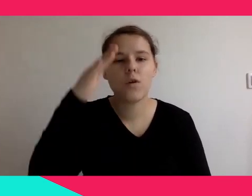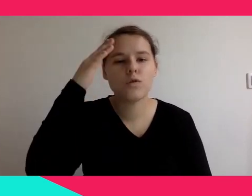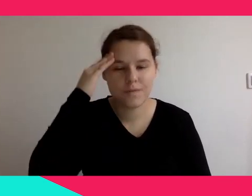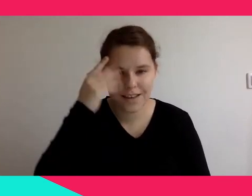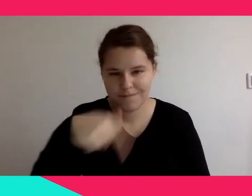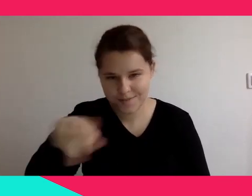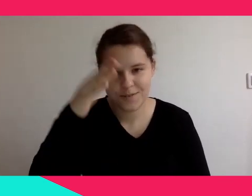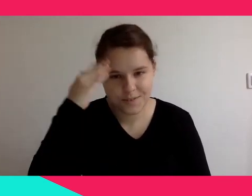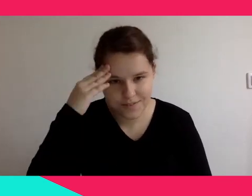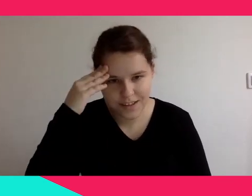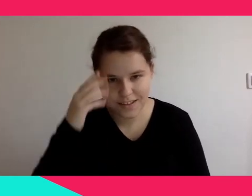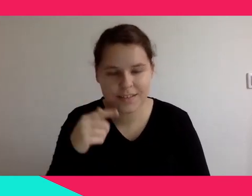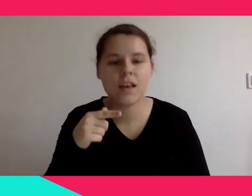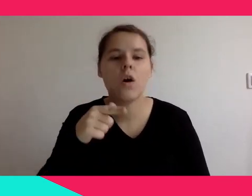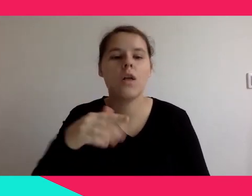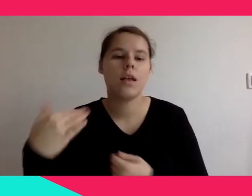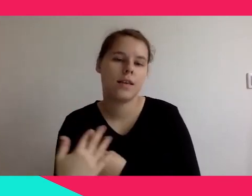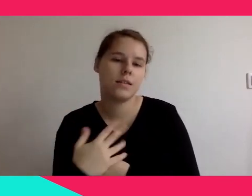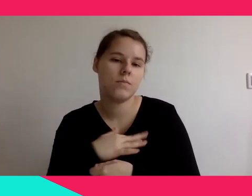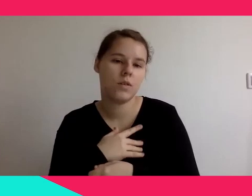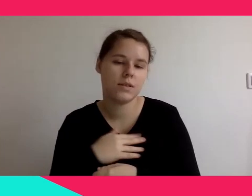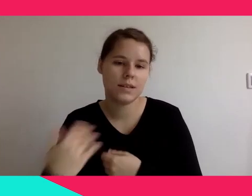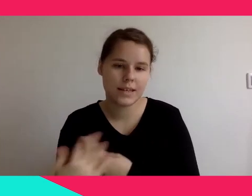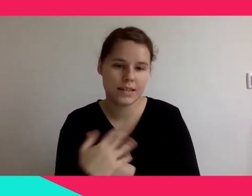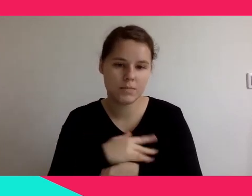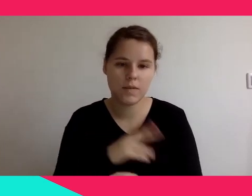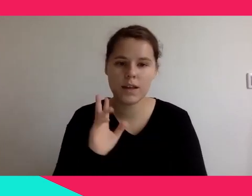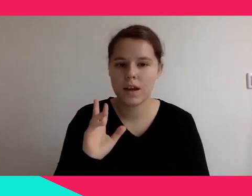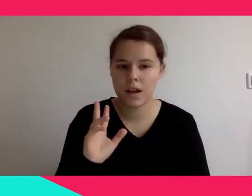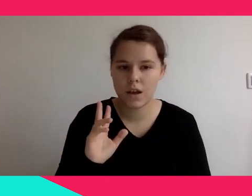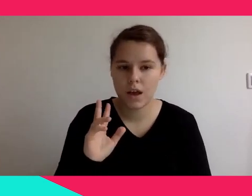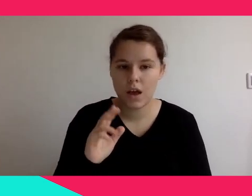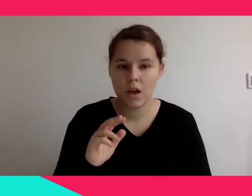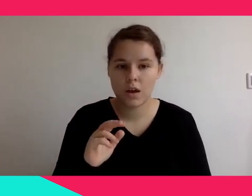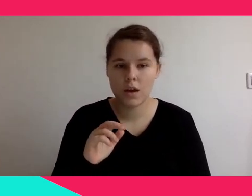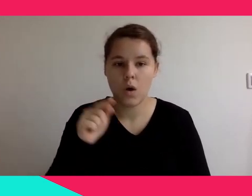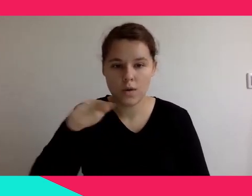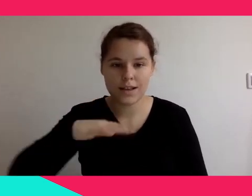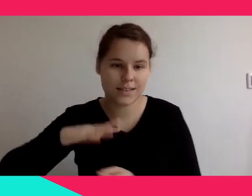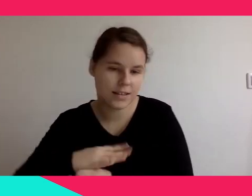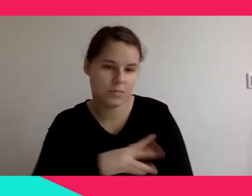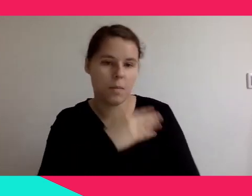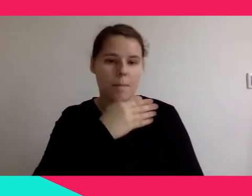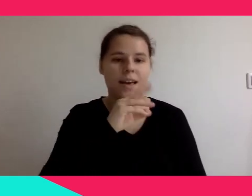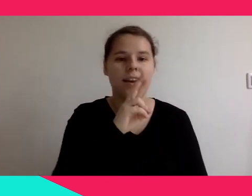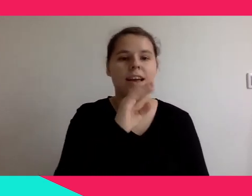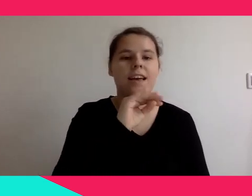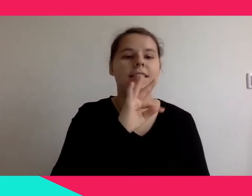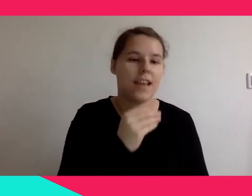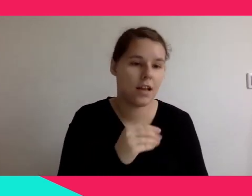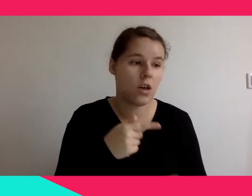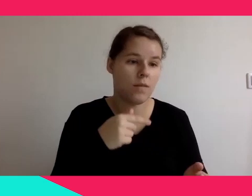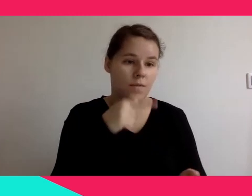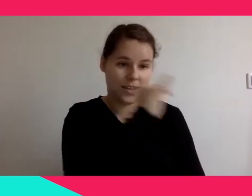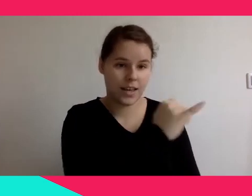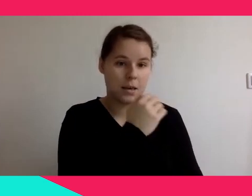SMK. So I'm really looking forward to hearing from Lizzy, who is also a board member of Wikimedia Netherlands and an